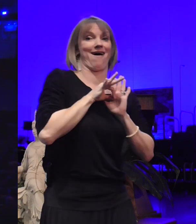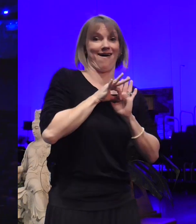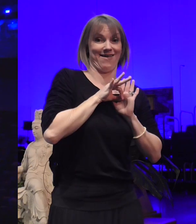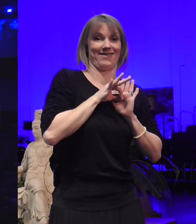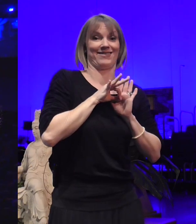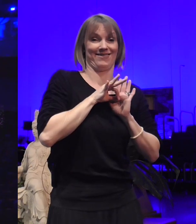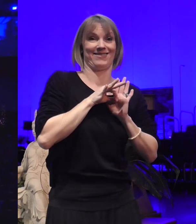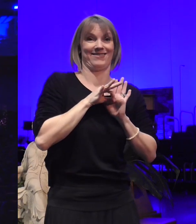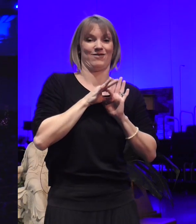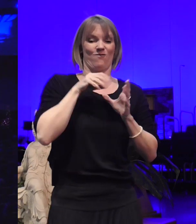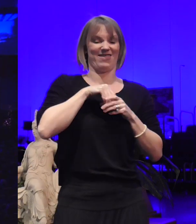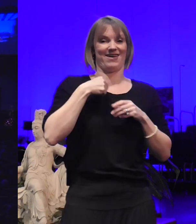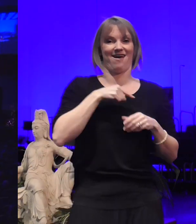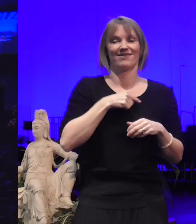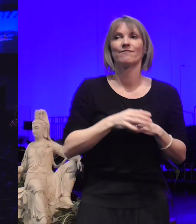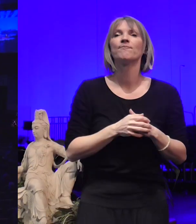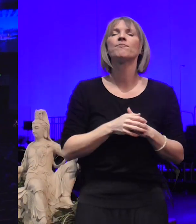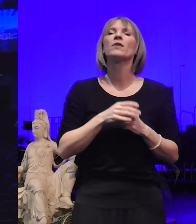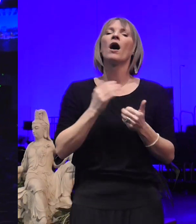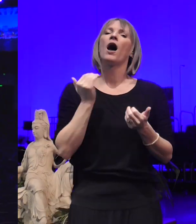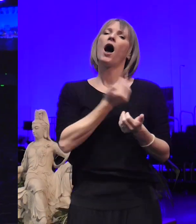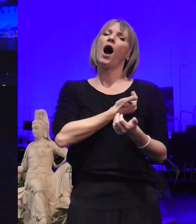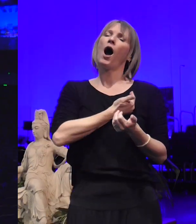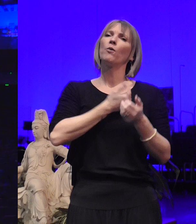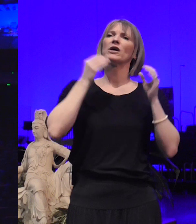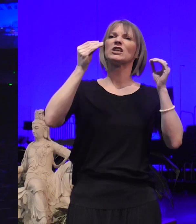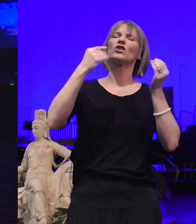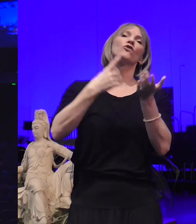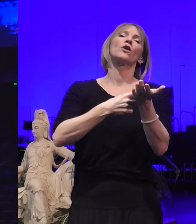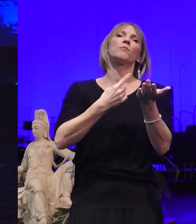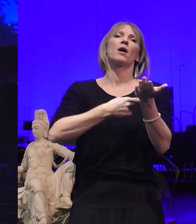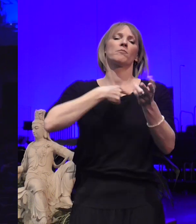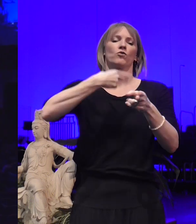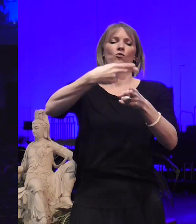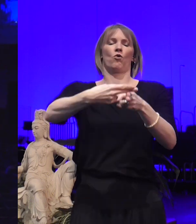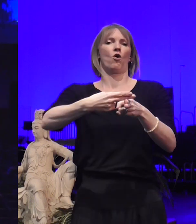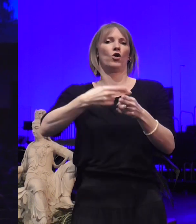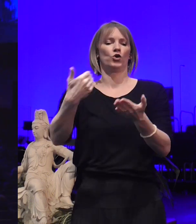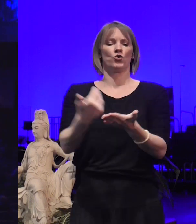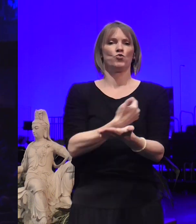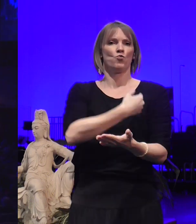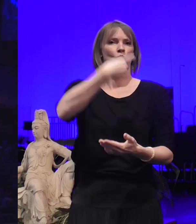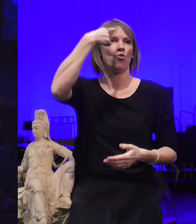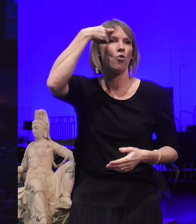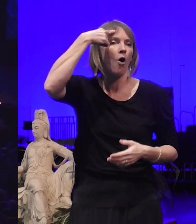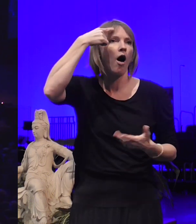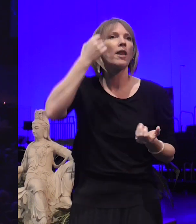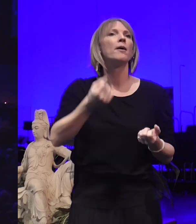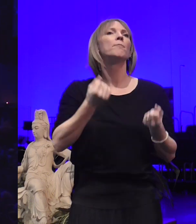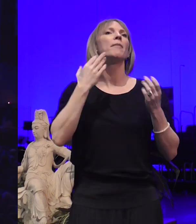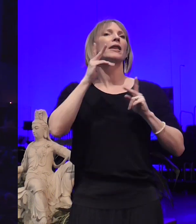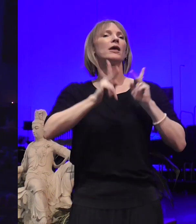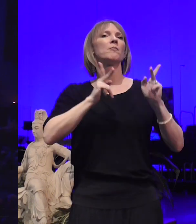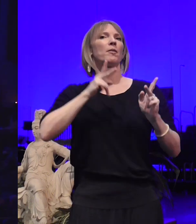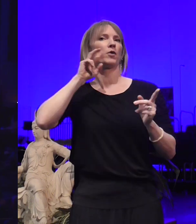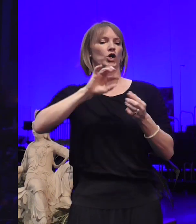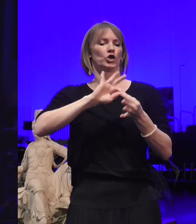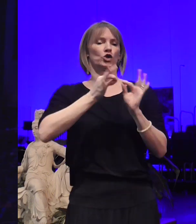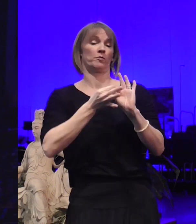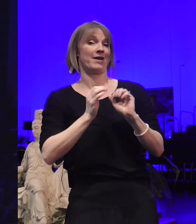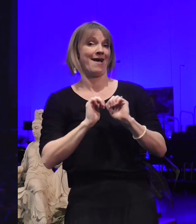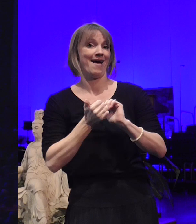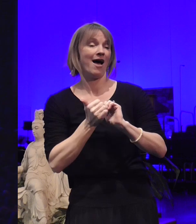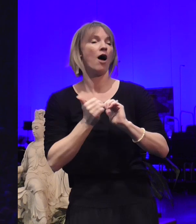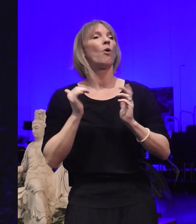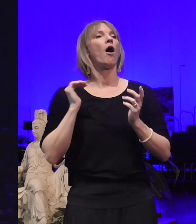Our teaching is sometimes referred to as new thought. And how many people take that is that the